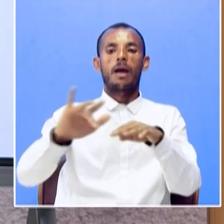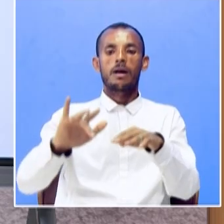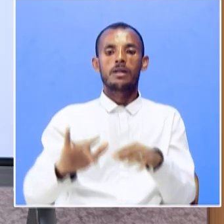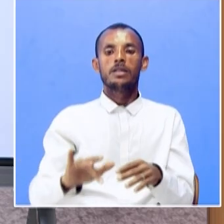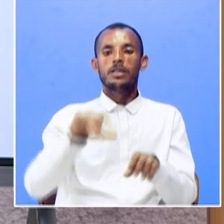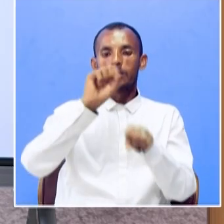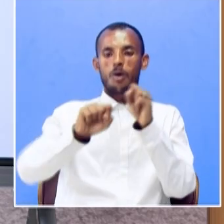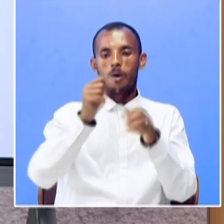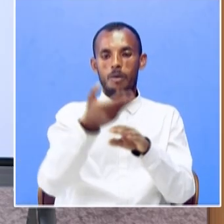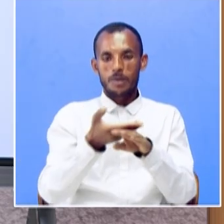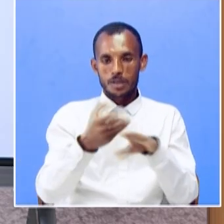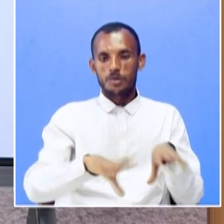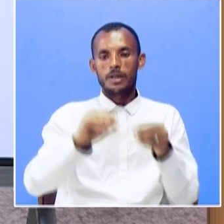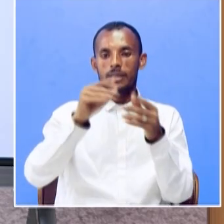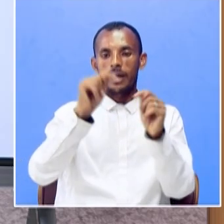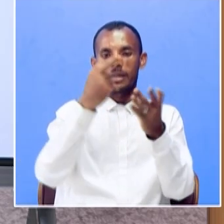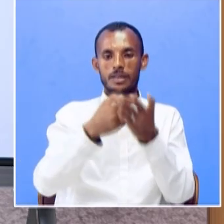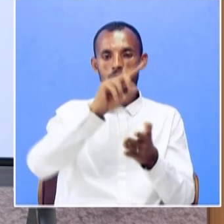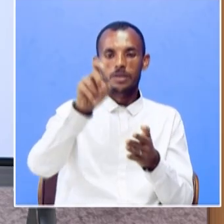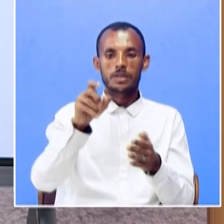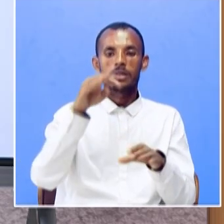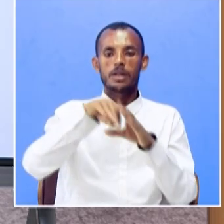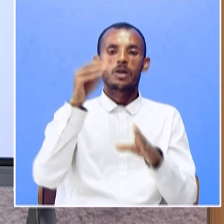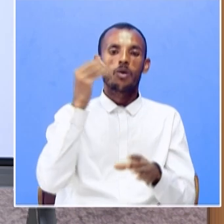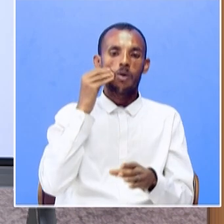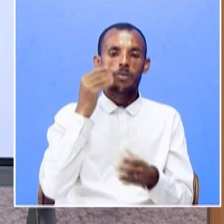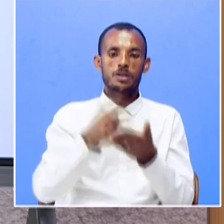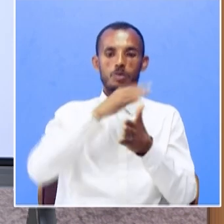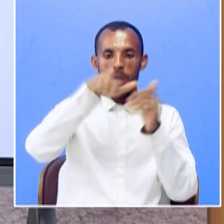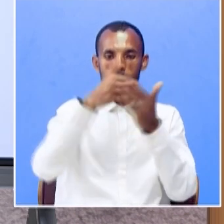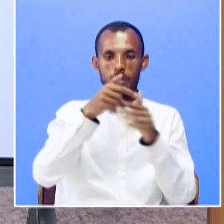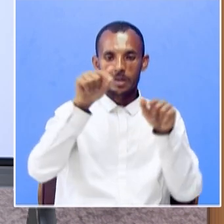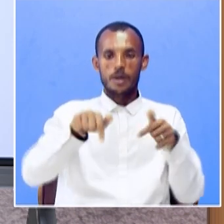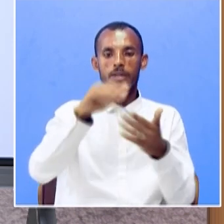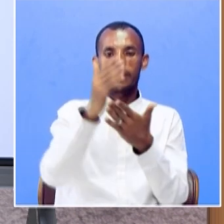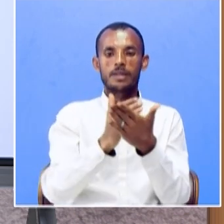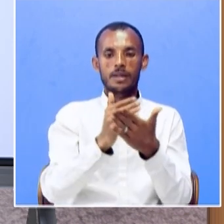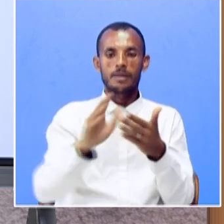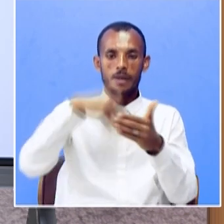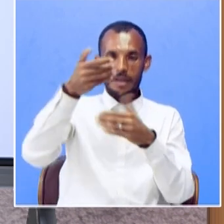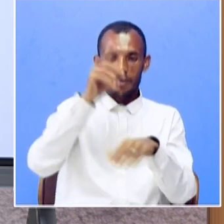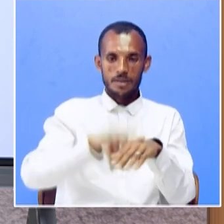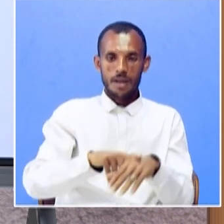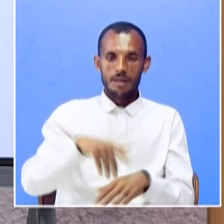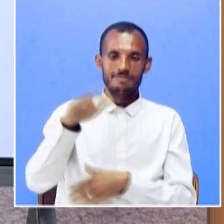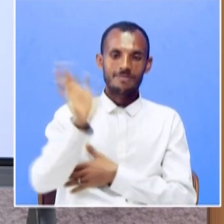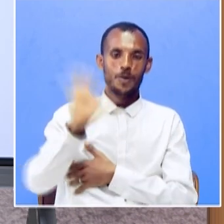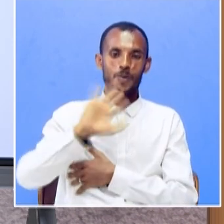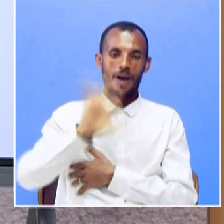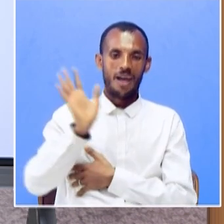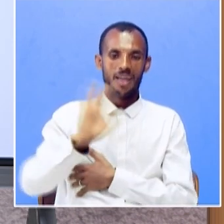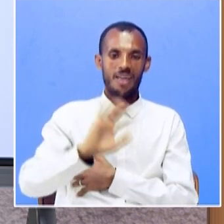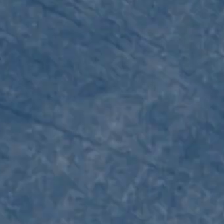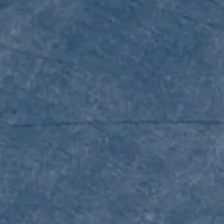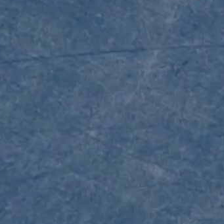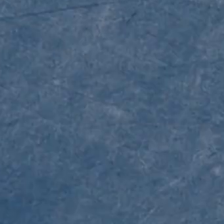So please students, try this question in your home, and this is all about today's lesson. Until next lesson, goodbye.